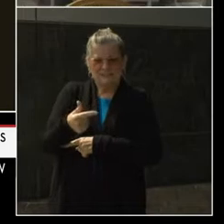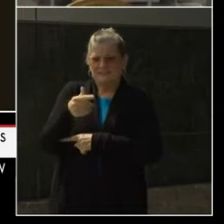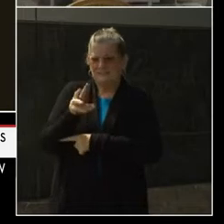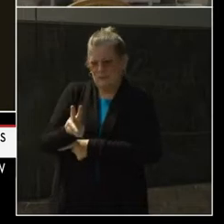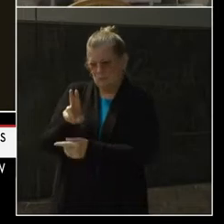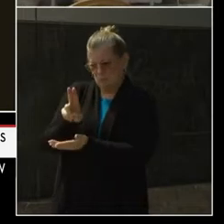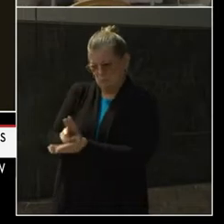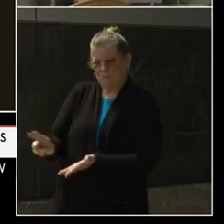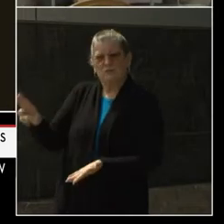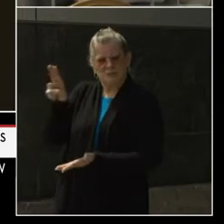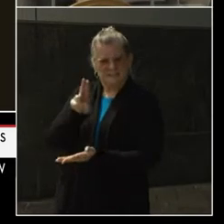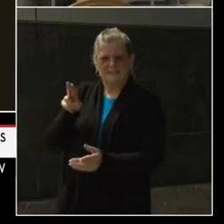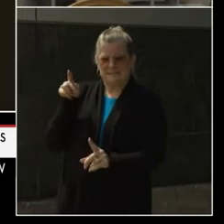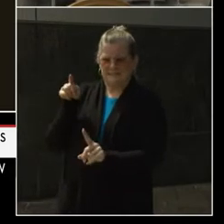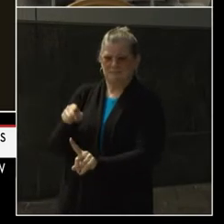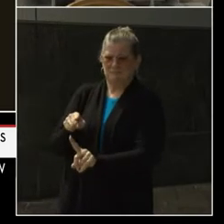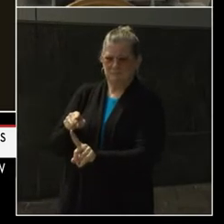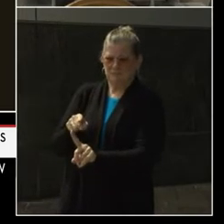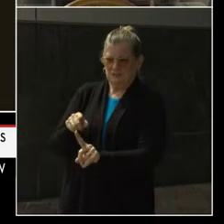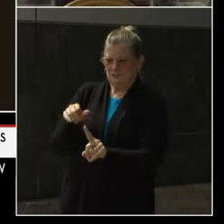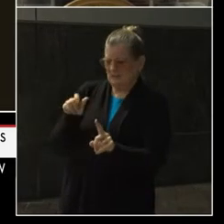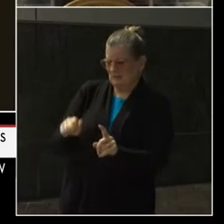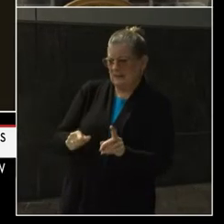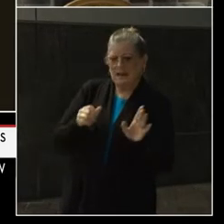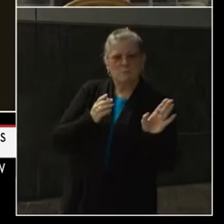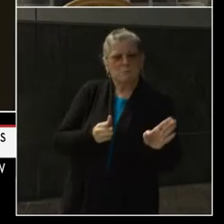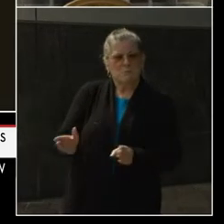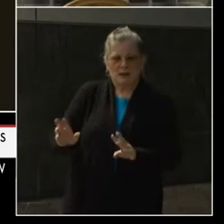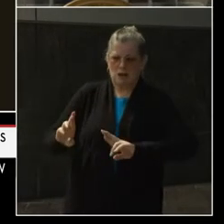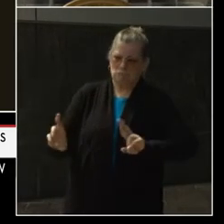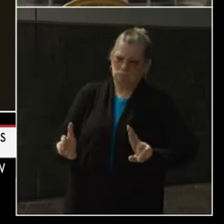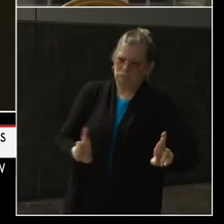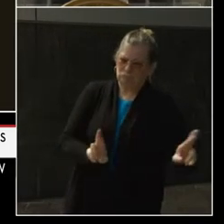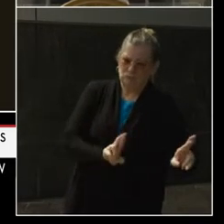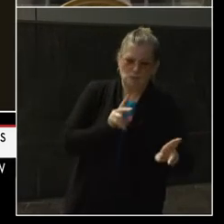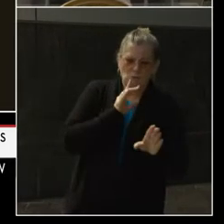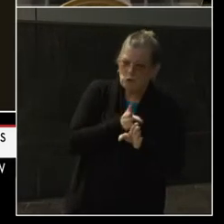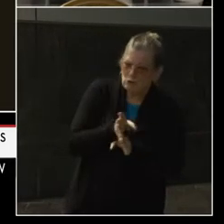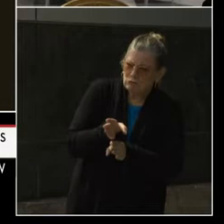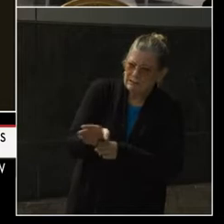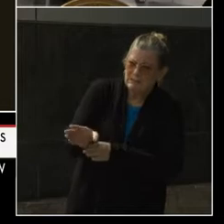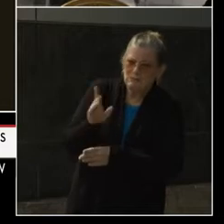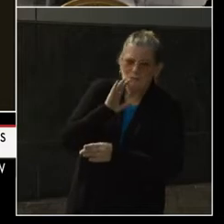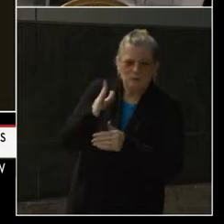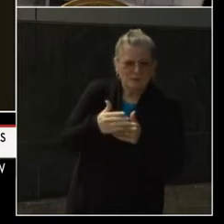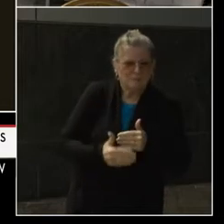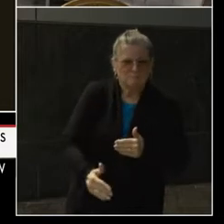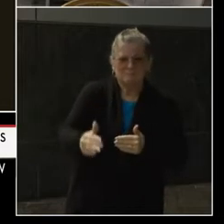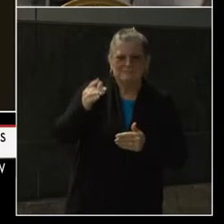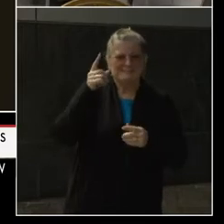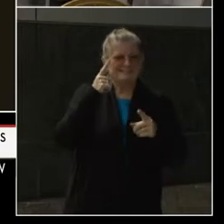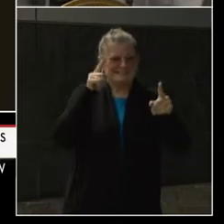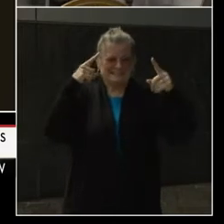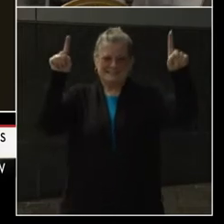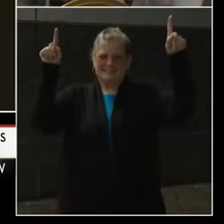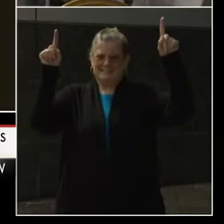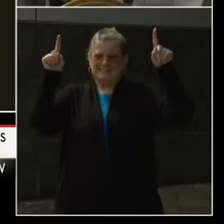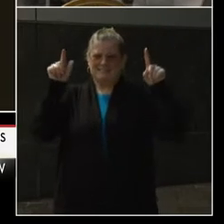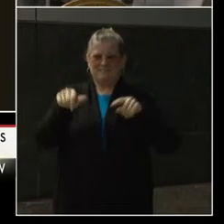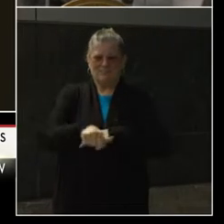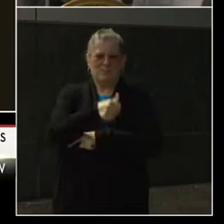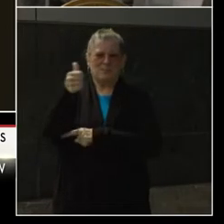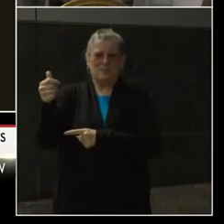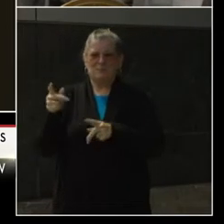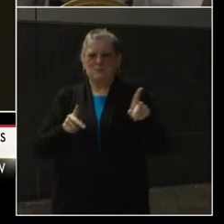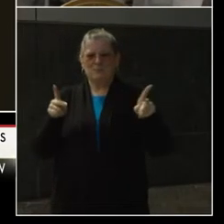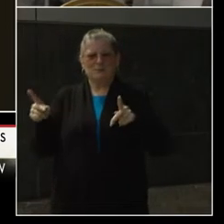Washington University and be prepared for career and success. And we need other folks to join us and be a part of the program. This